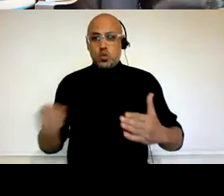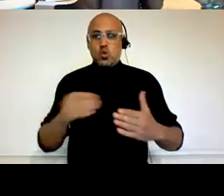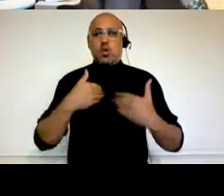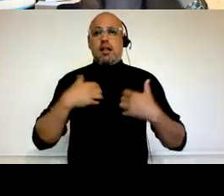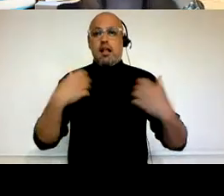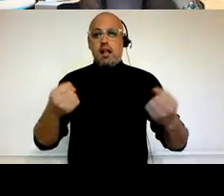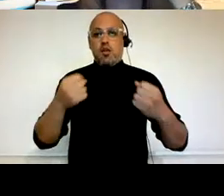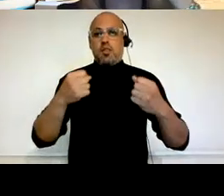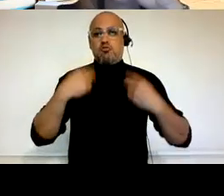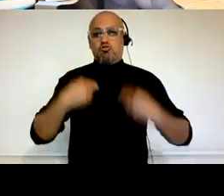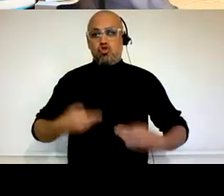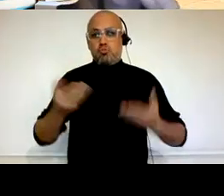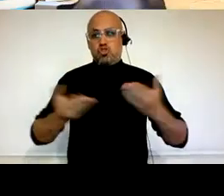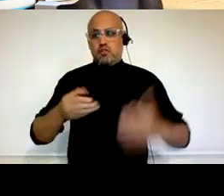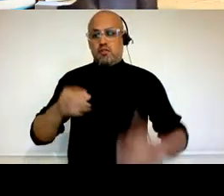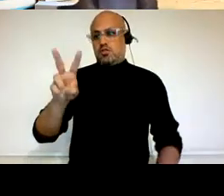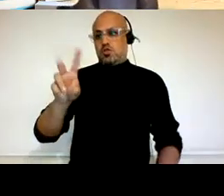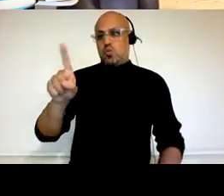Services,